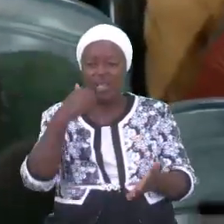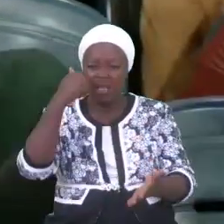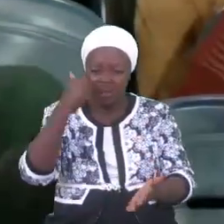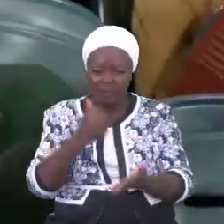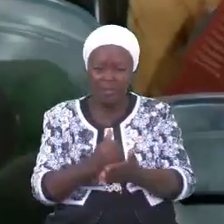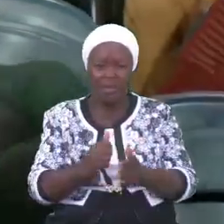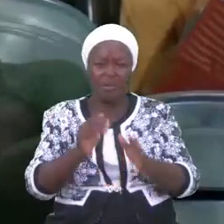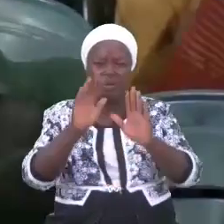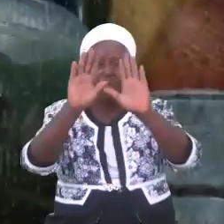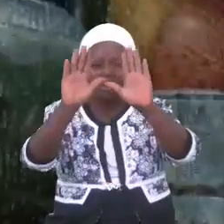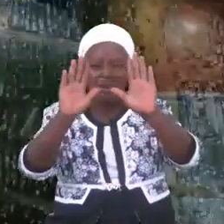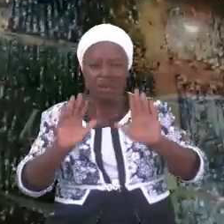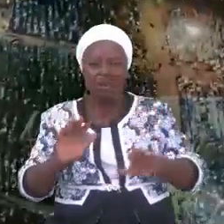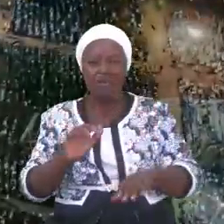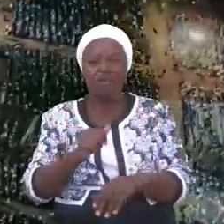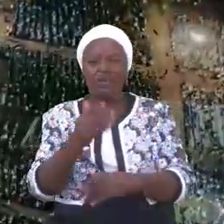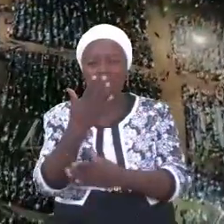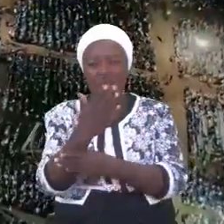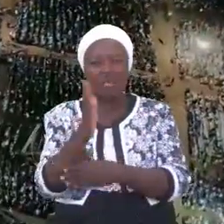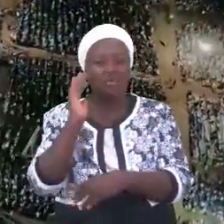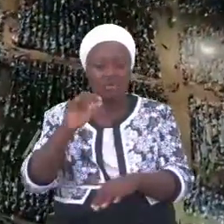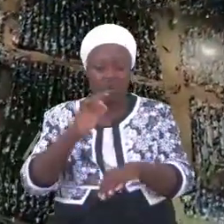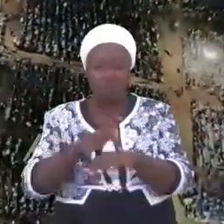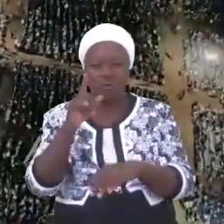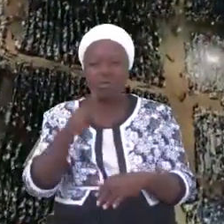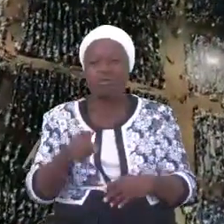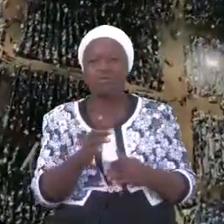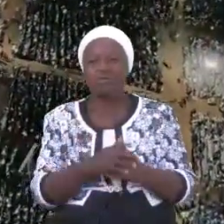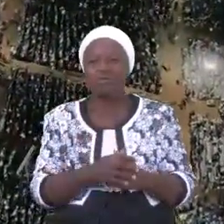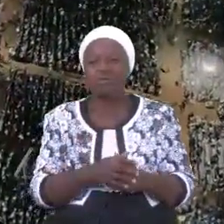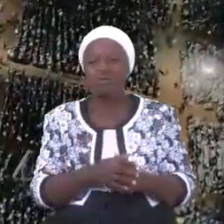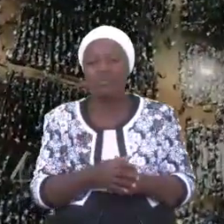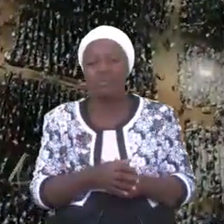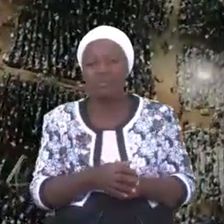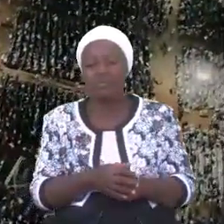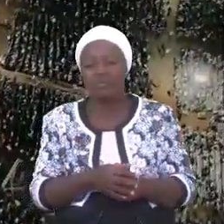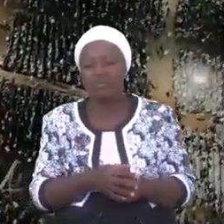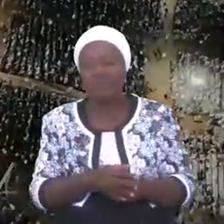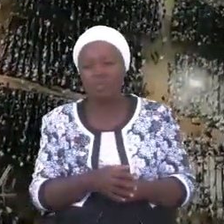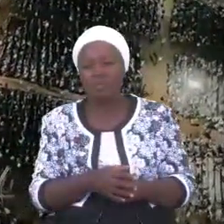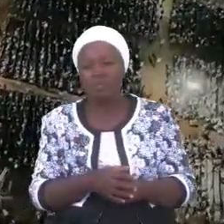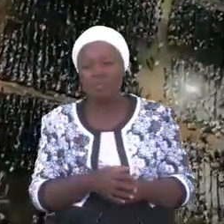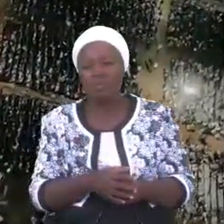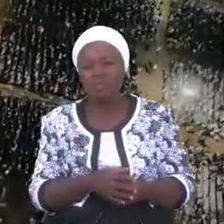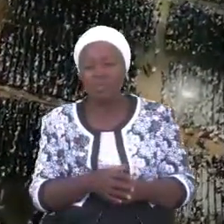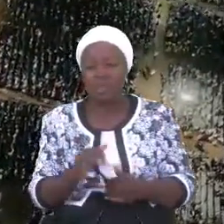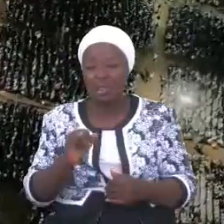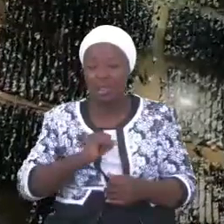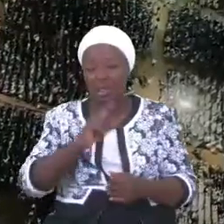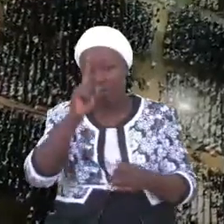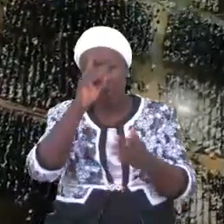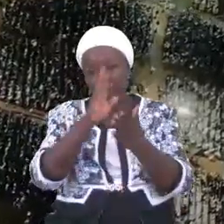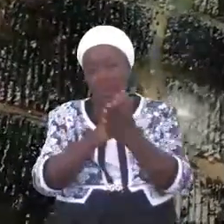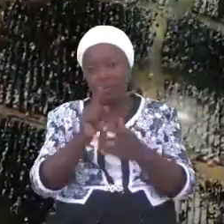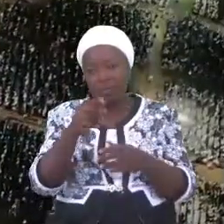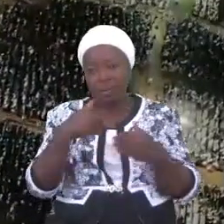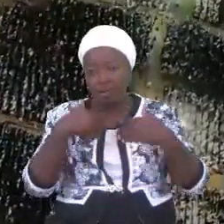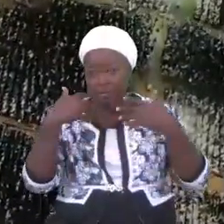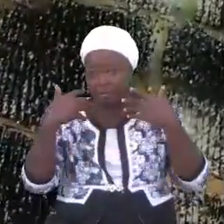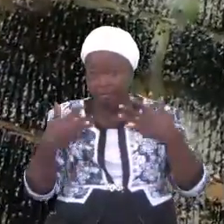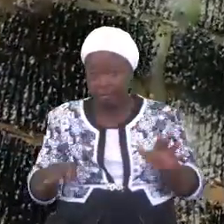you. Counselors, please, I believe you have